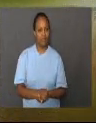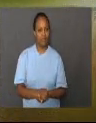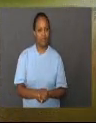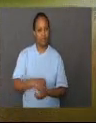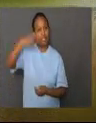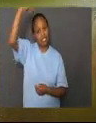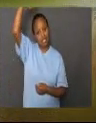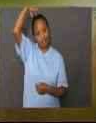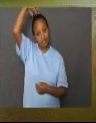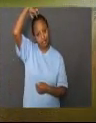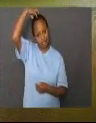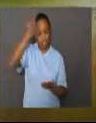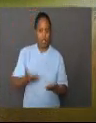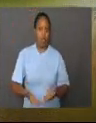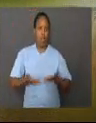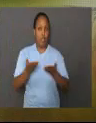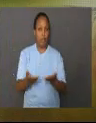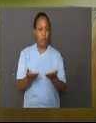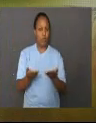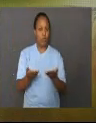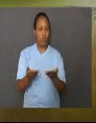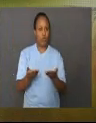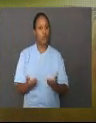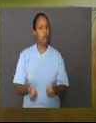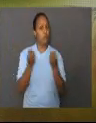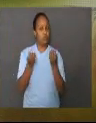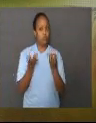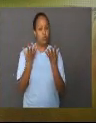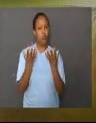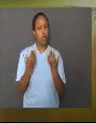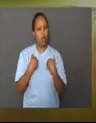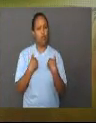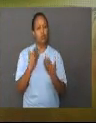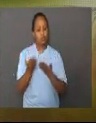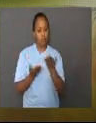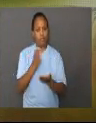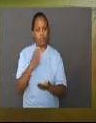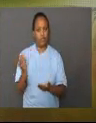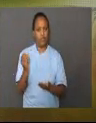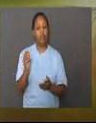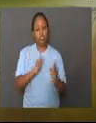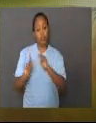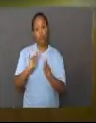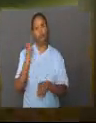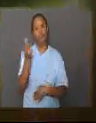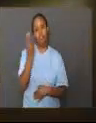The government provides a number of services that benefit the